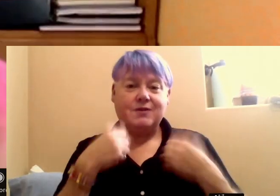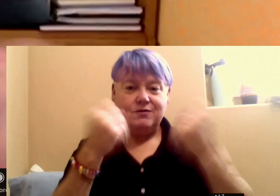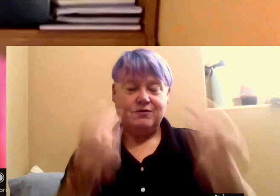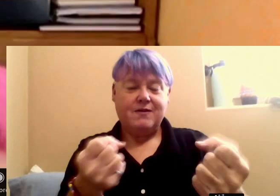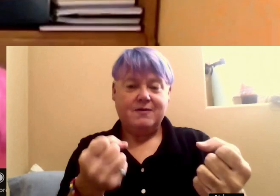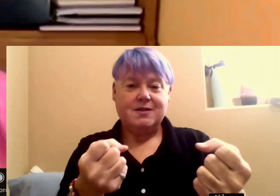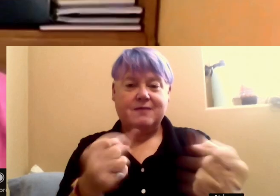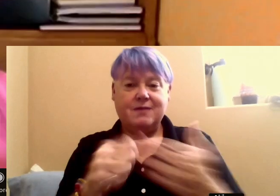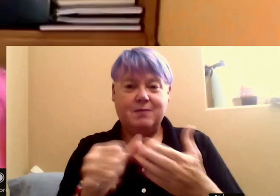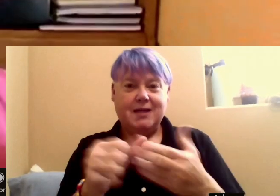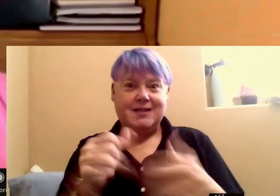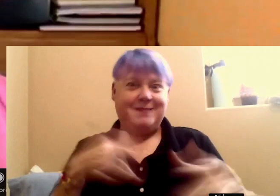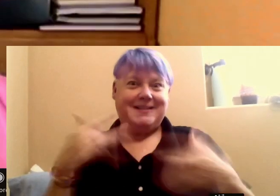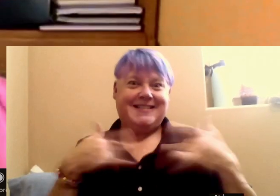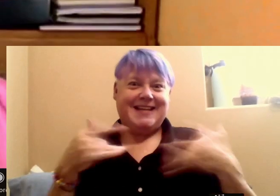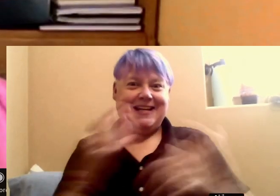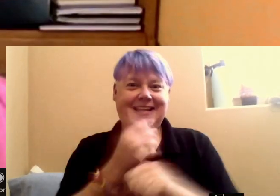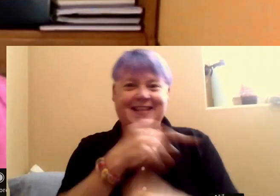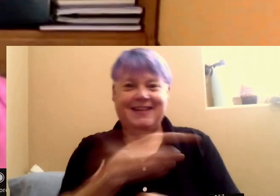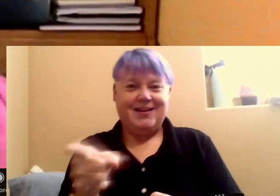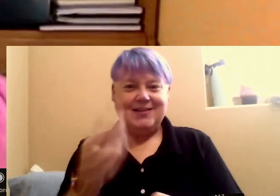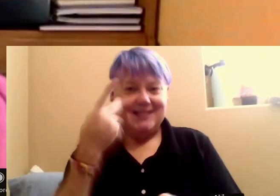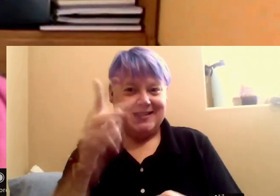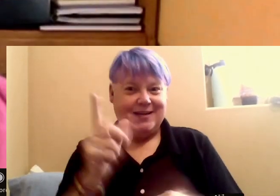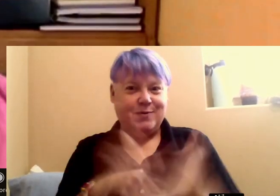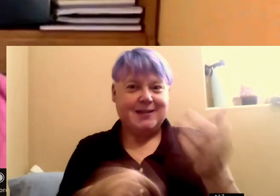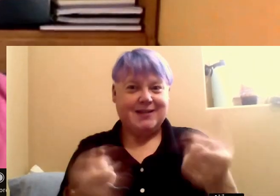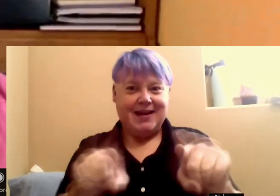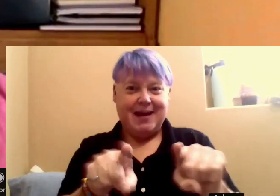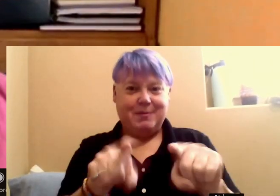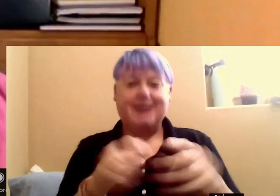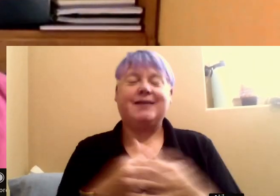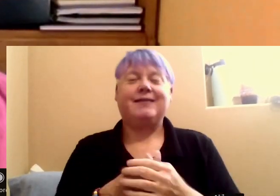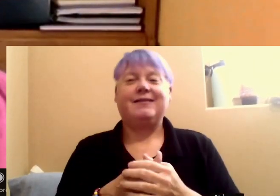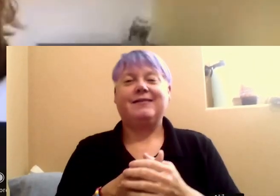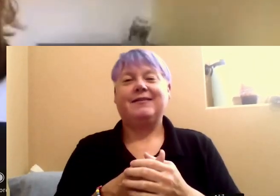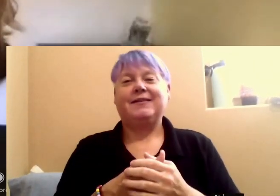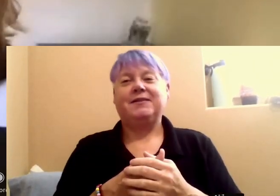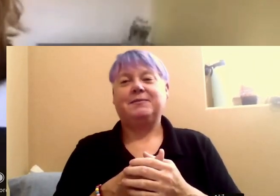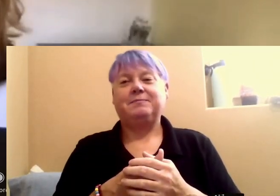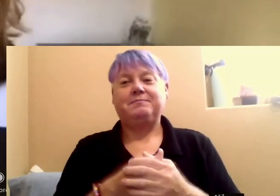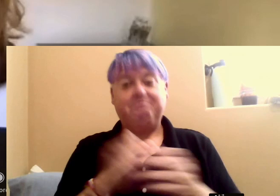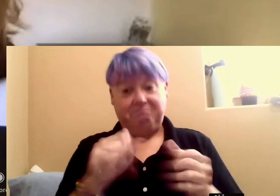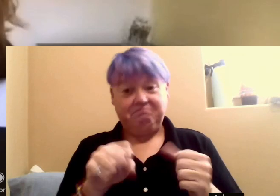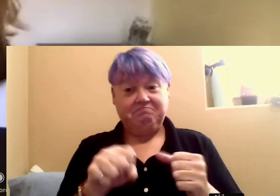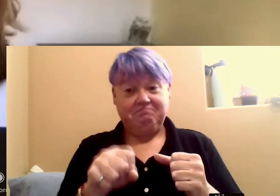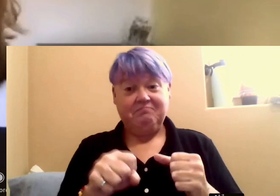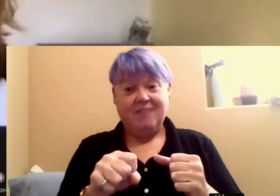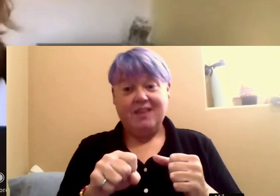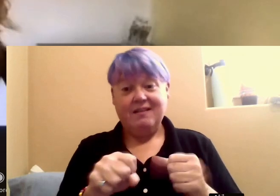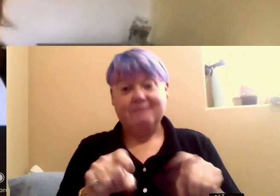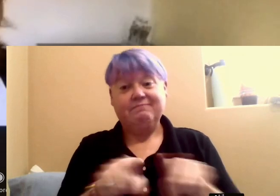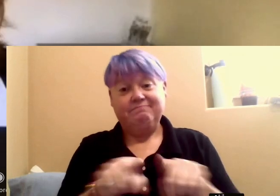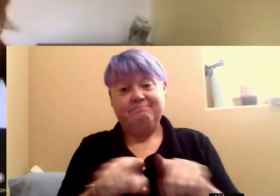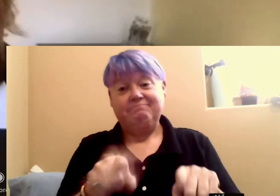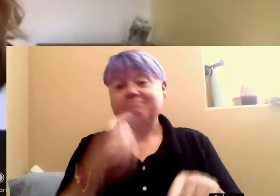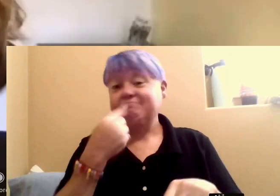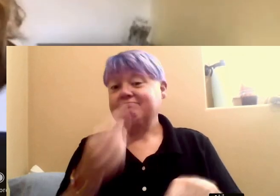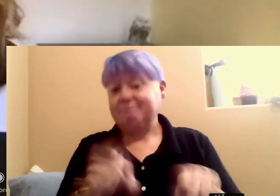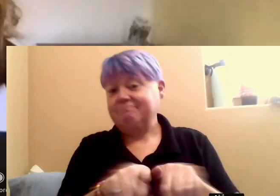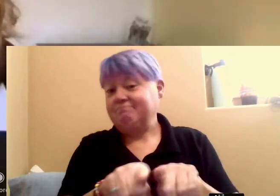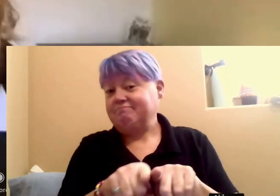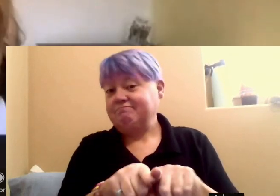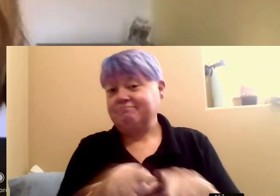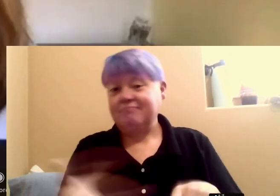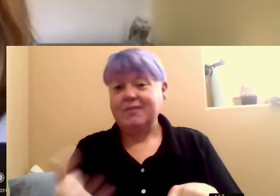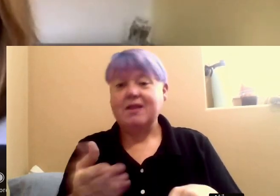just excited to get there and see what's going to turn up this morning. Yeah, I would say very similar. I'm a morning